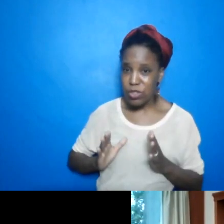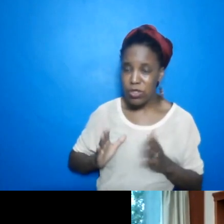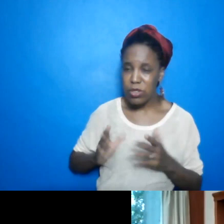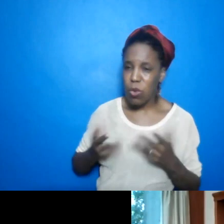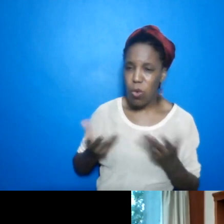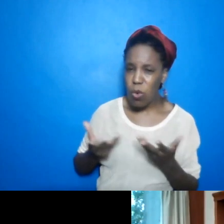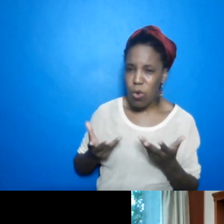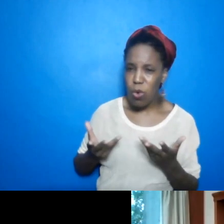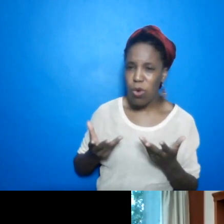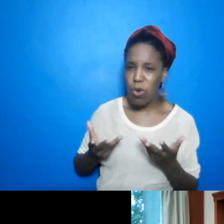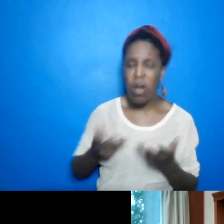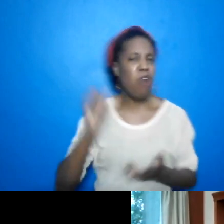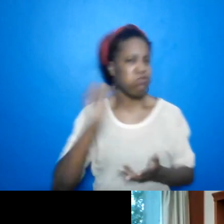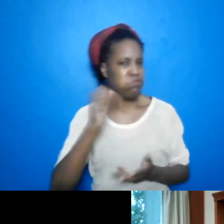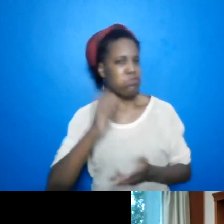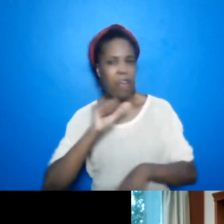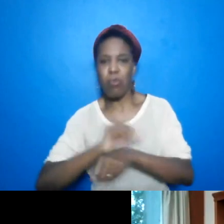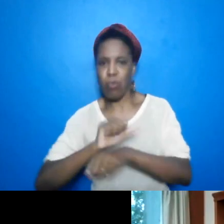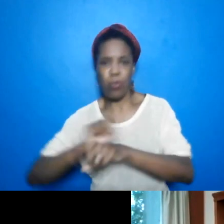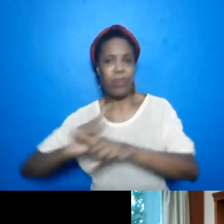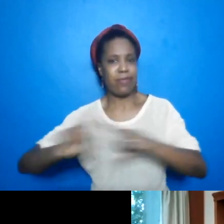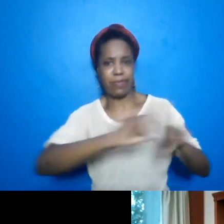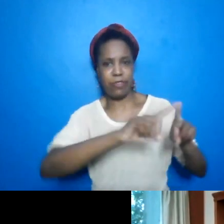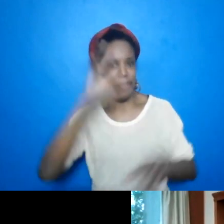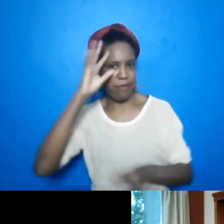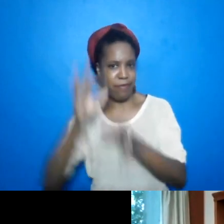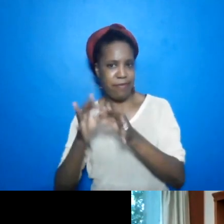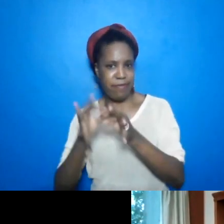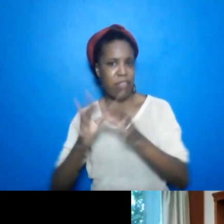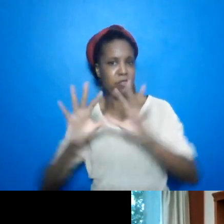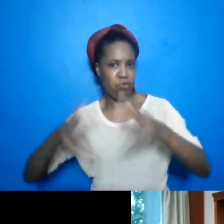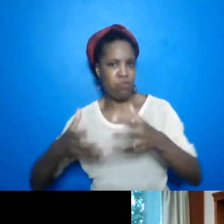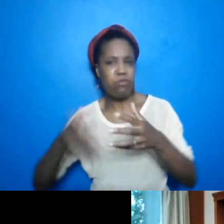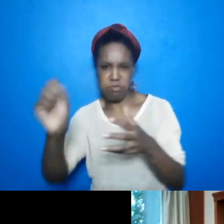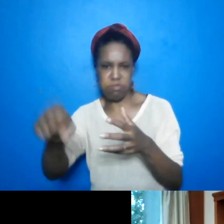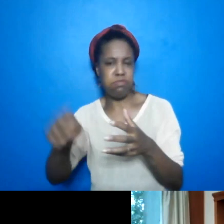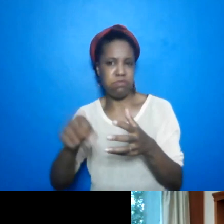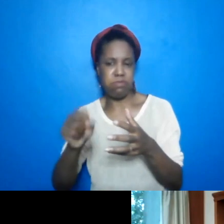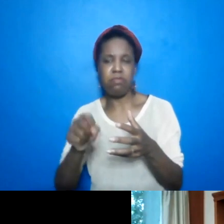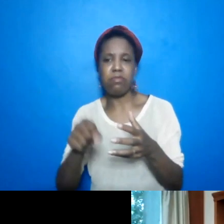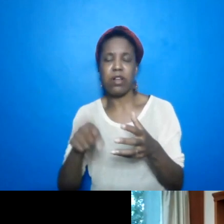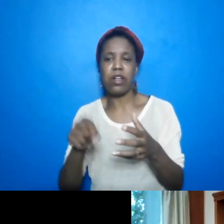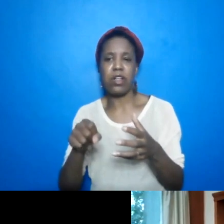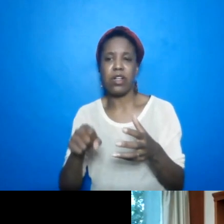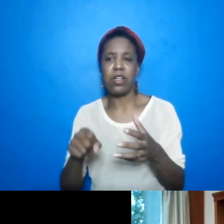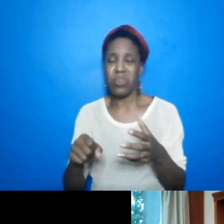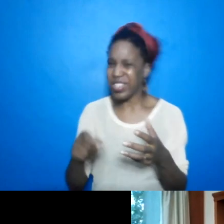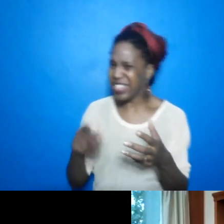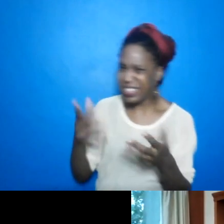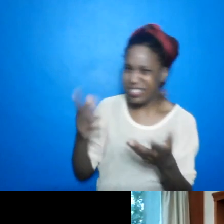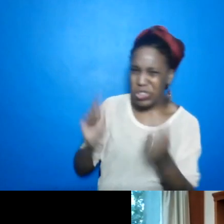approach? Well, so knowledge is, so each faith community,